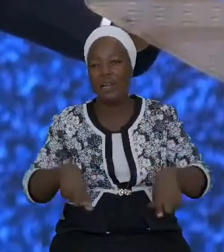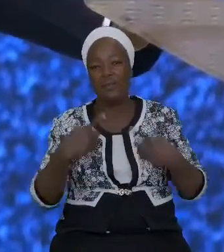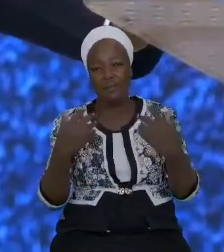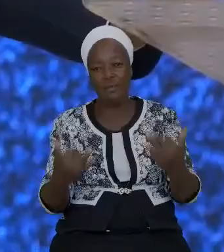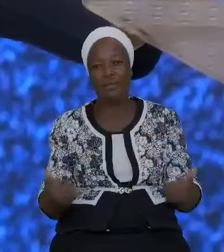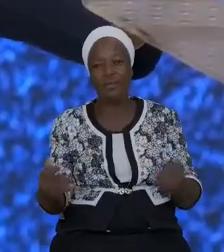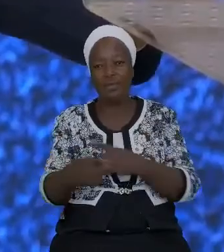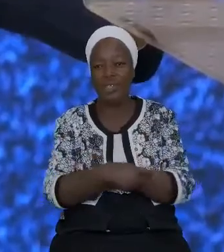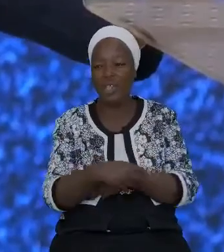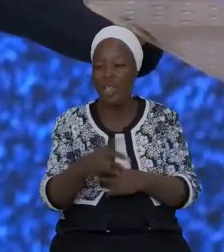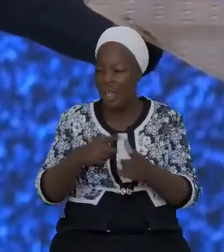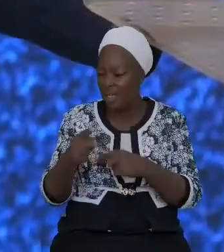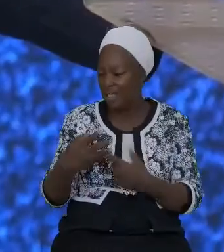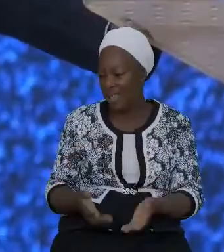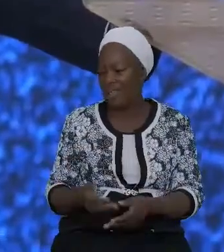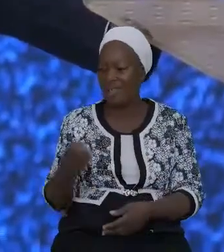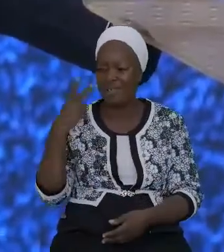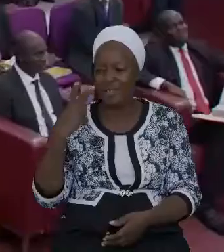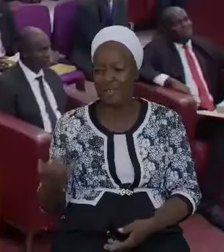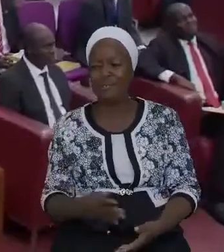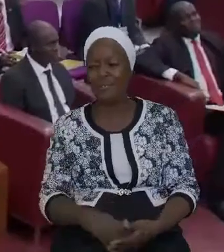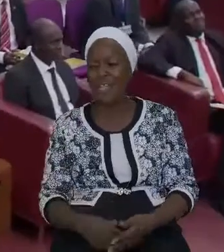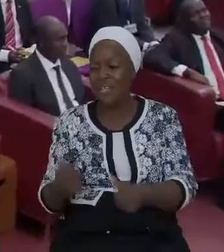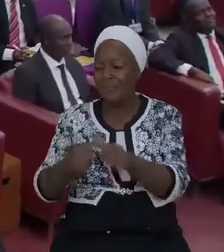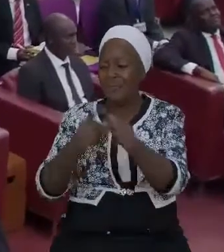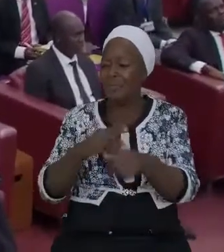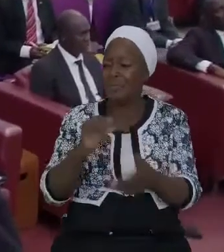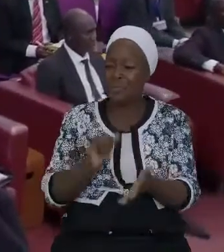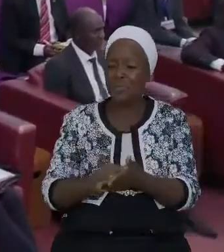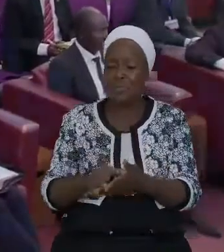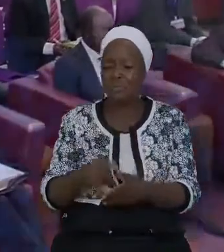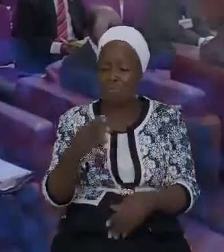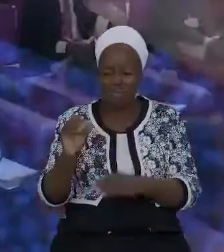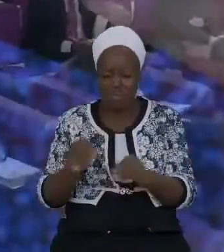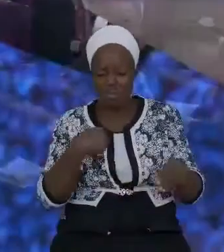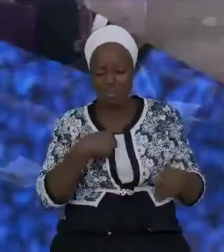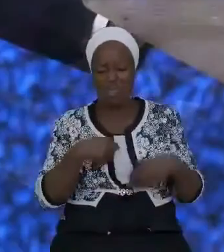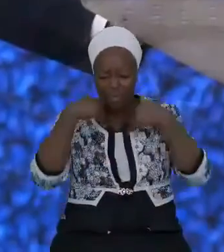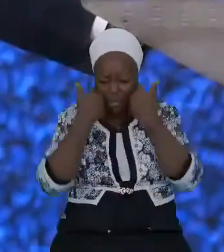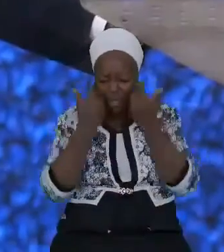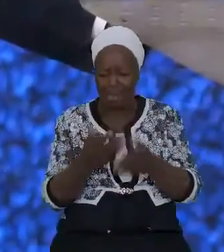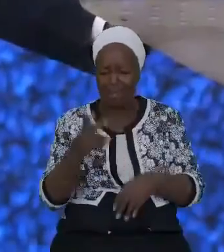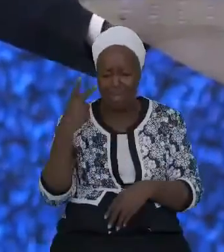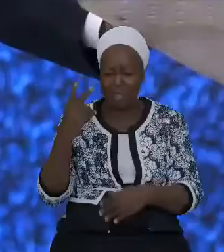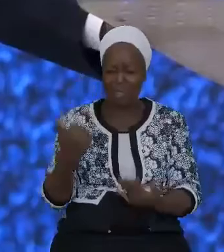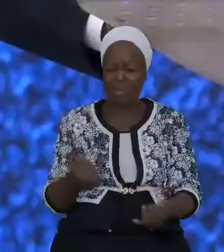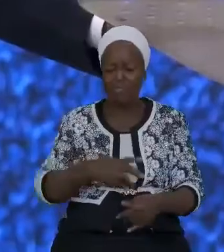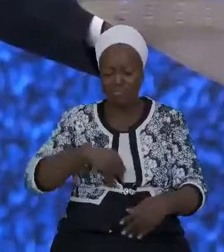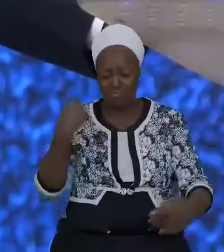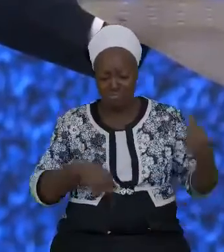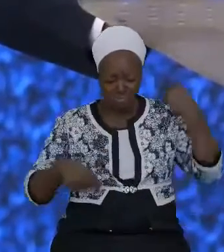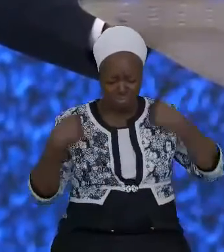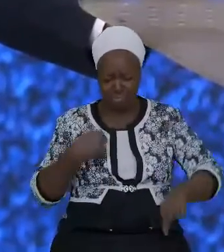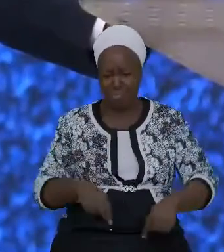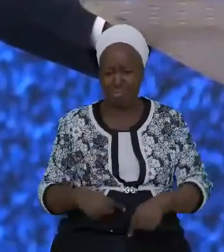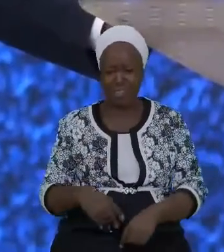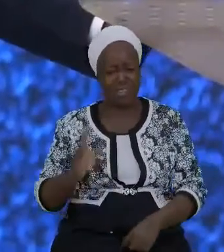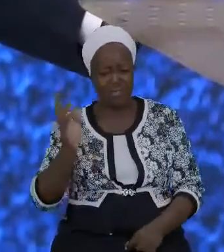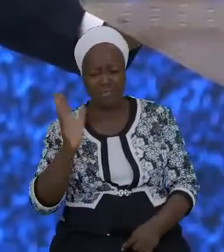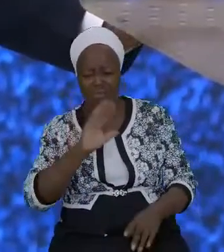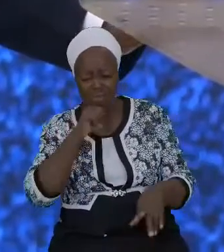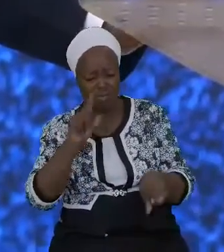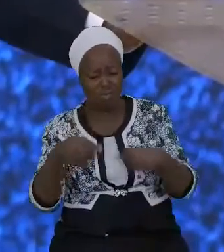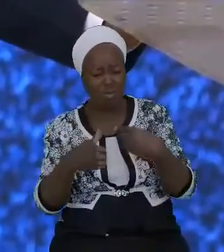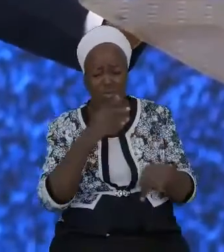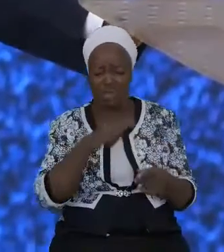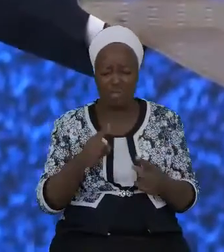everybody. Disgrace me in front of everybody. Go back to school. Go back to that family. Go